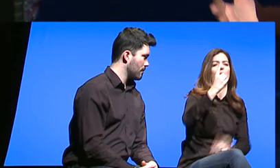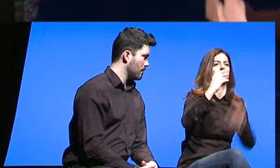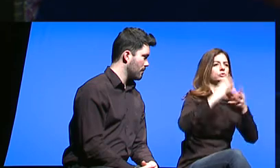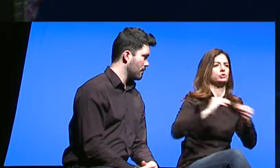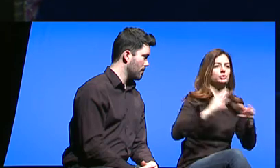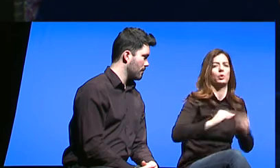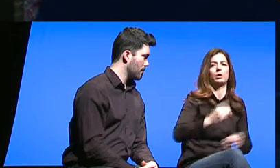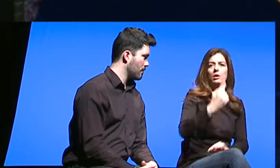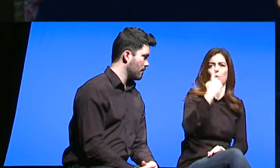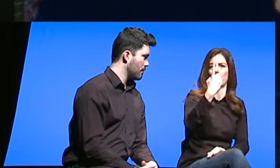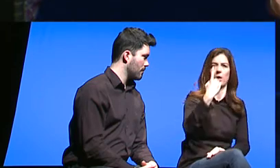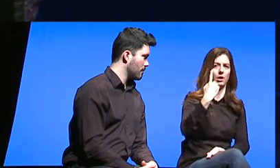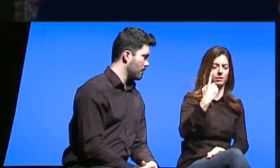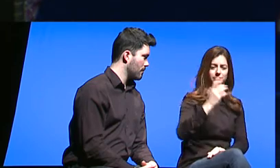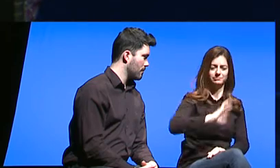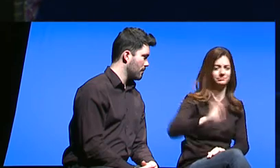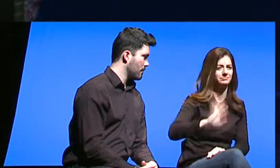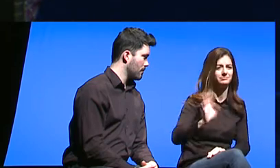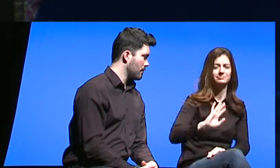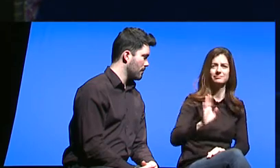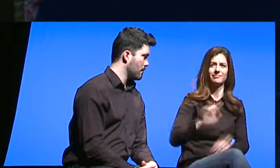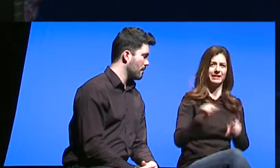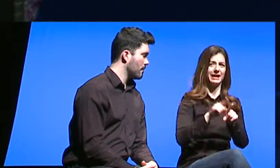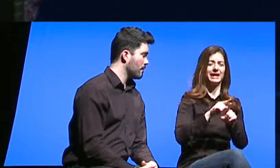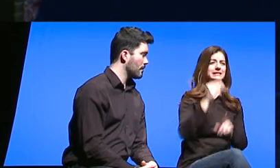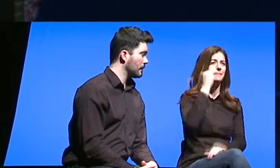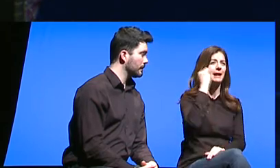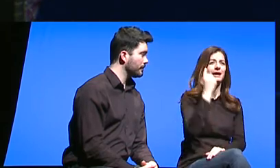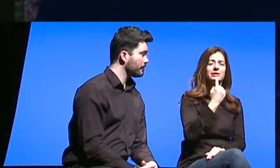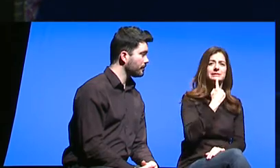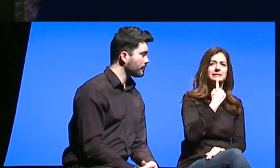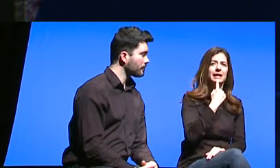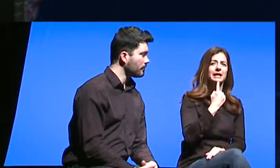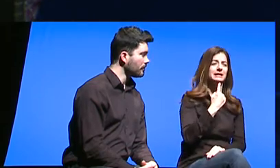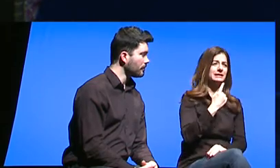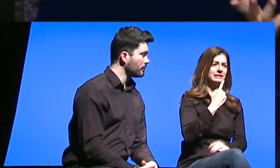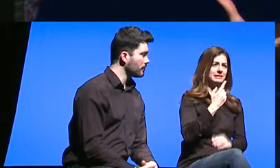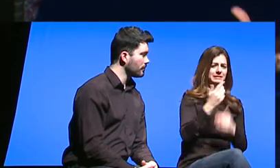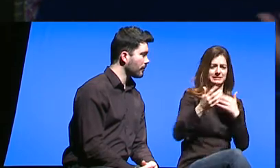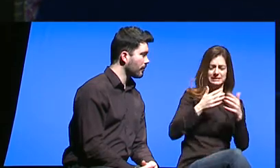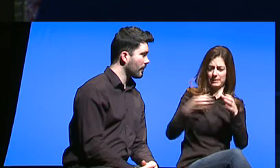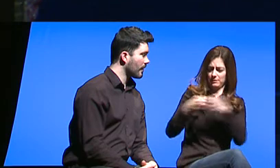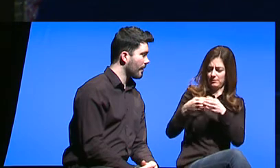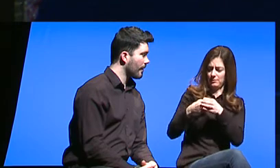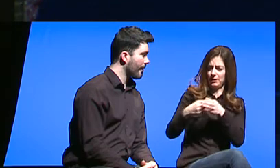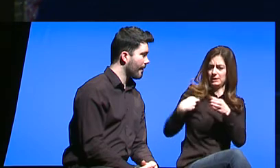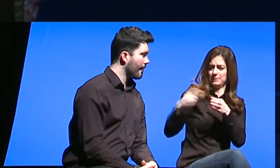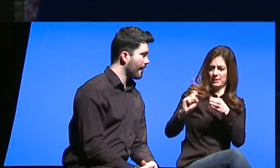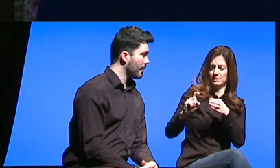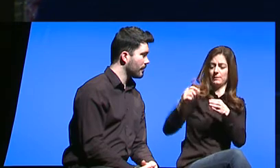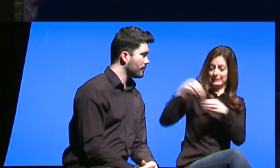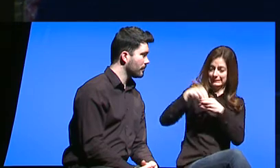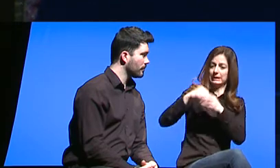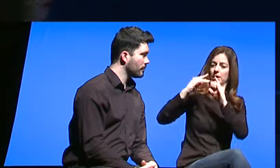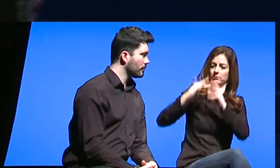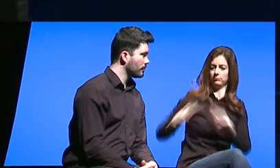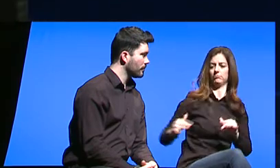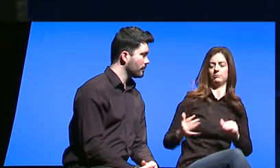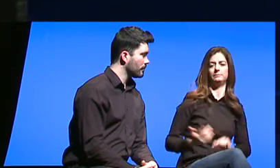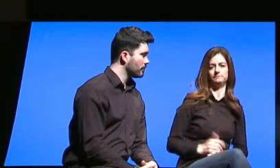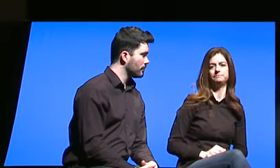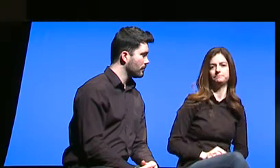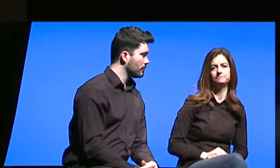Maha said, even within specific nationalities or communities who identify as Muslim.